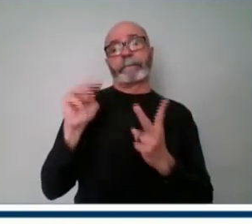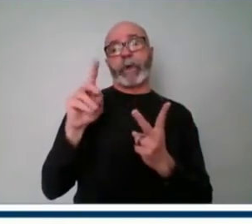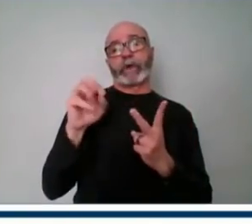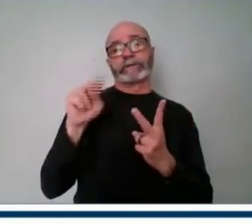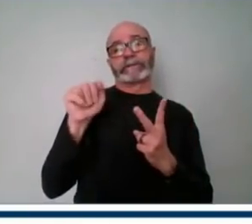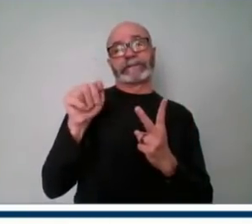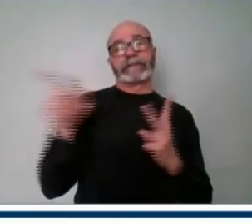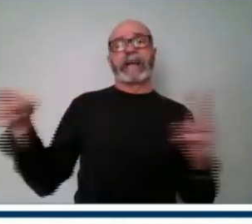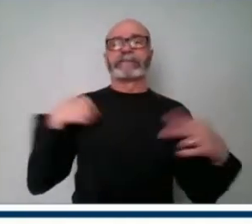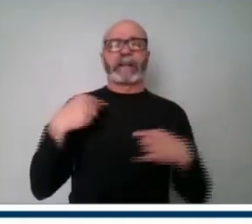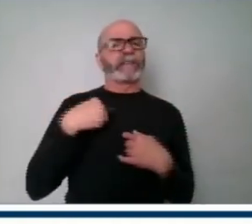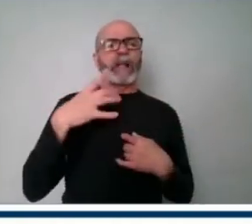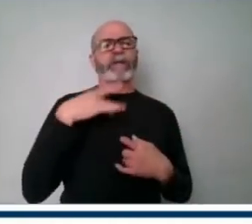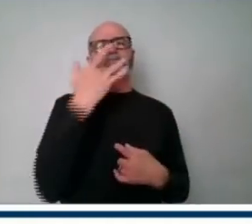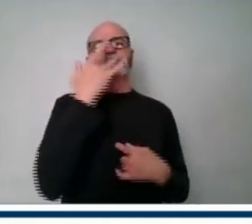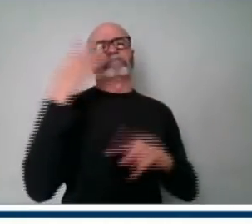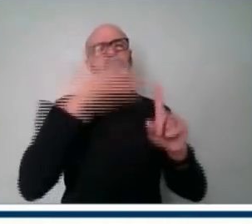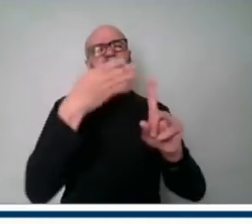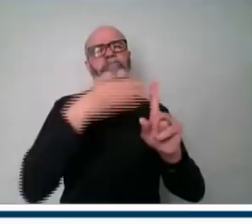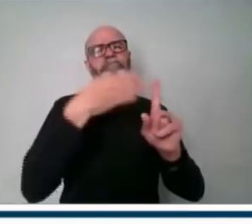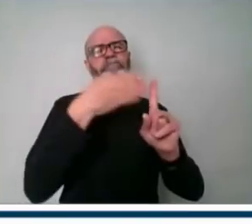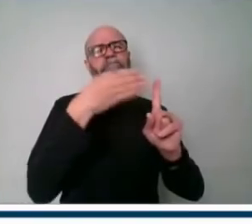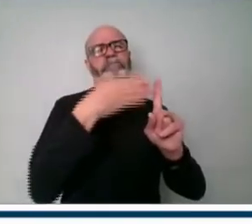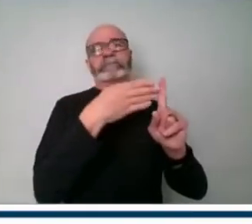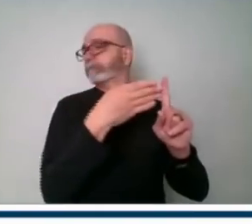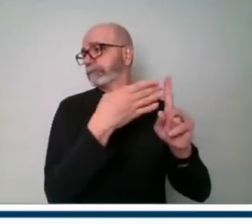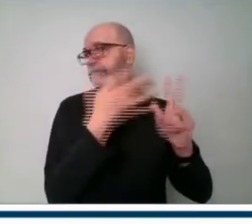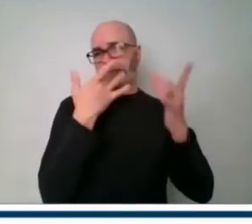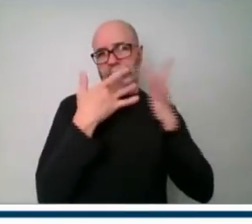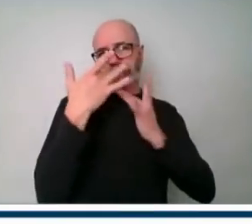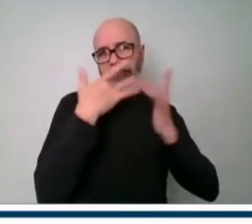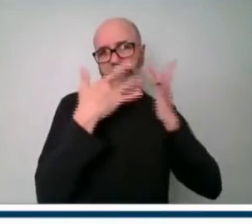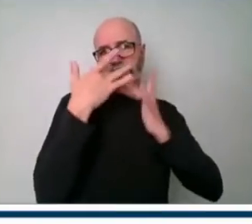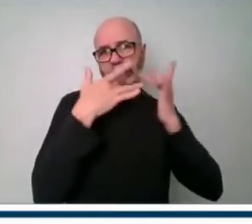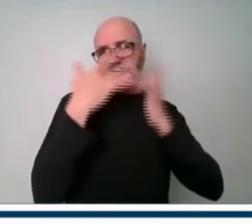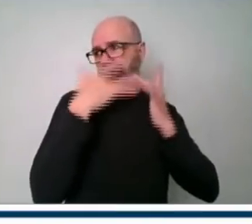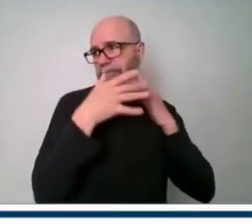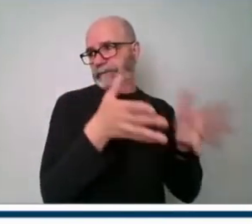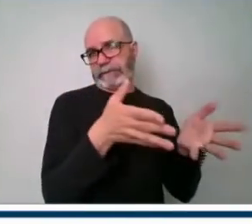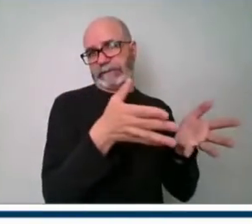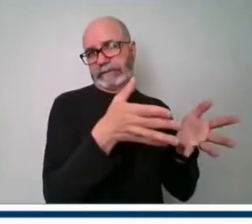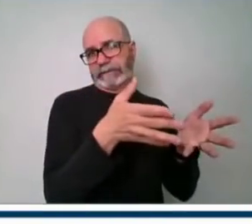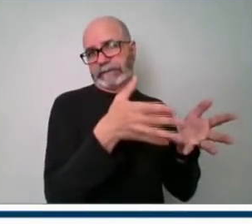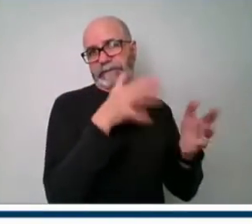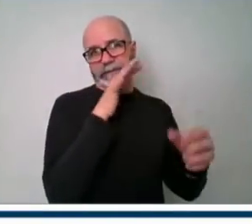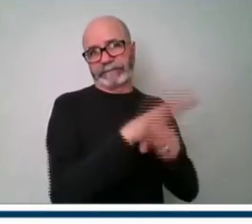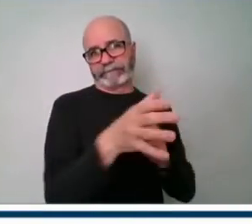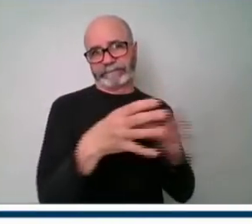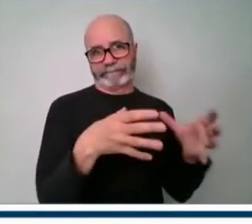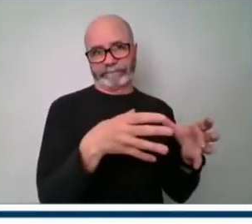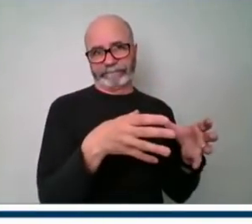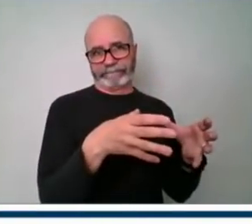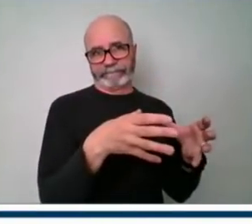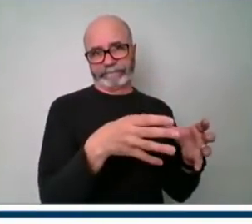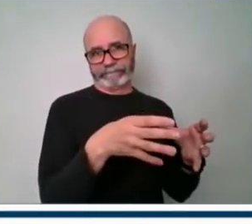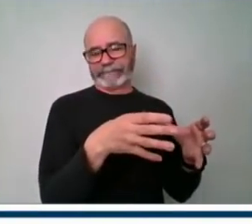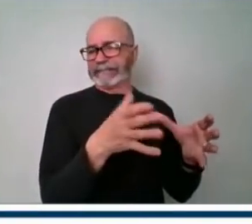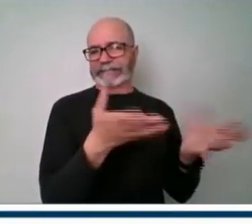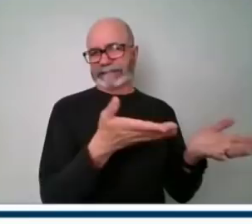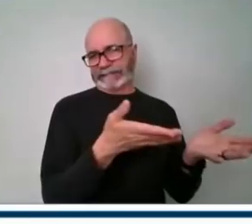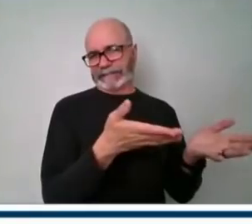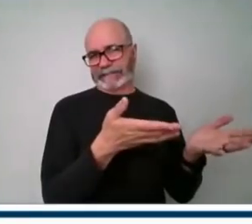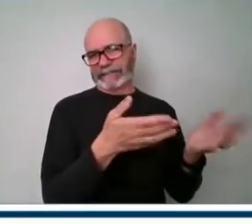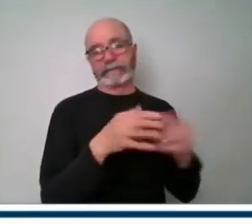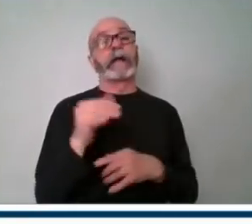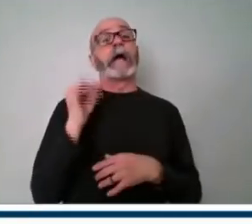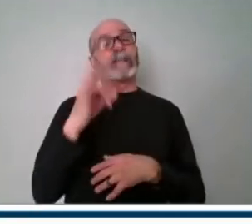of vaccine at any given clinic. It's just not efficient or effective to do that. if we got more AstraZeneca vaccine,